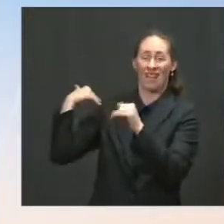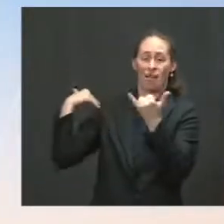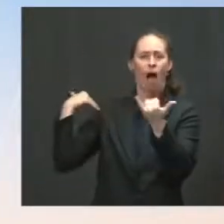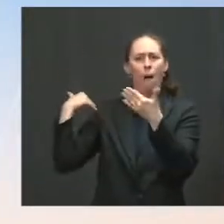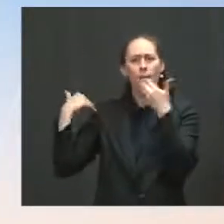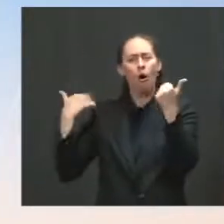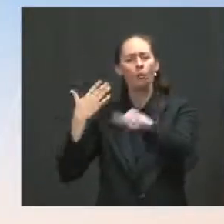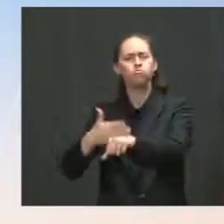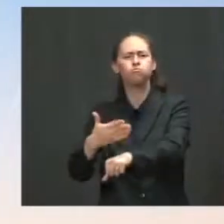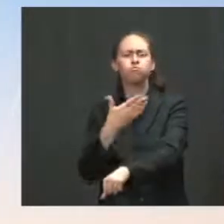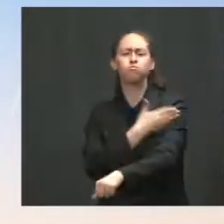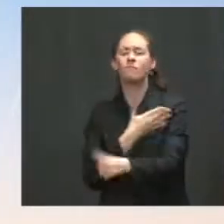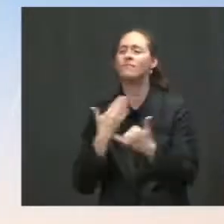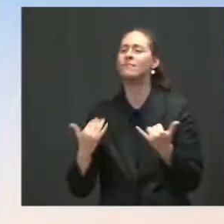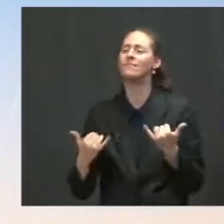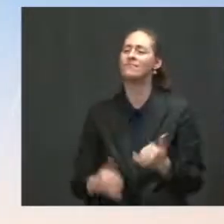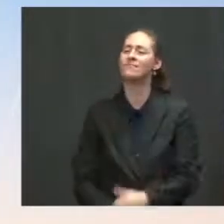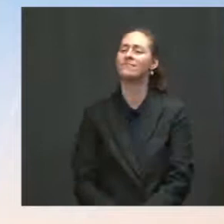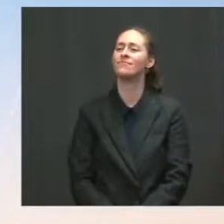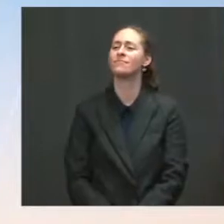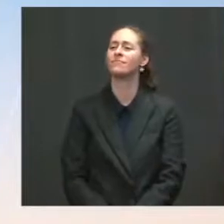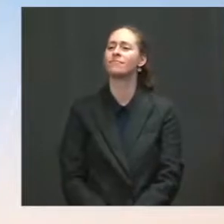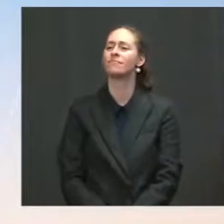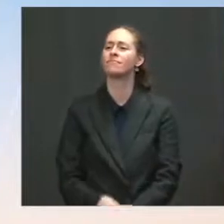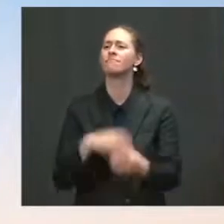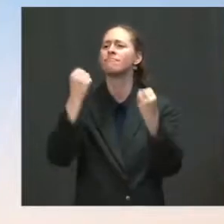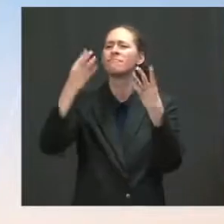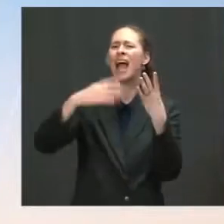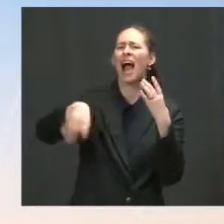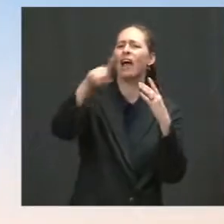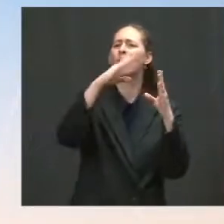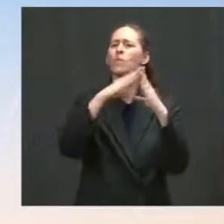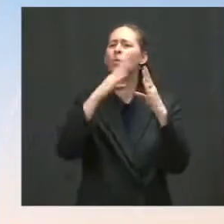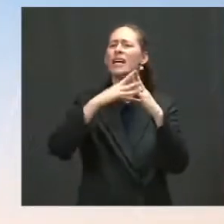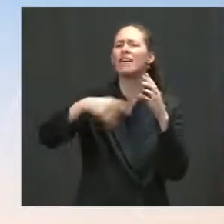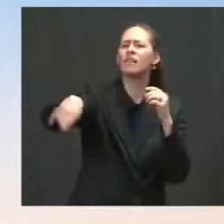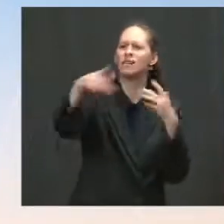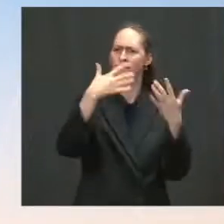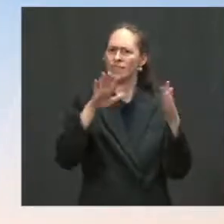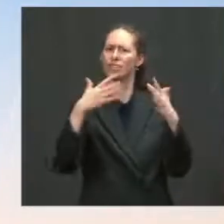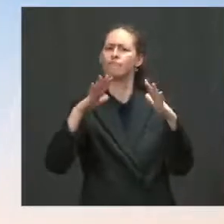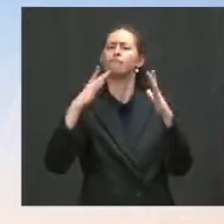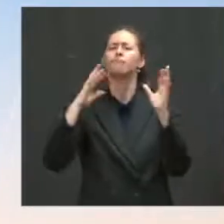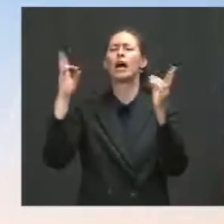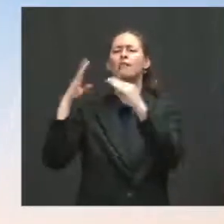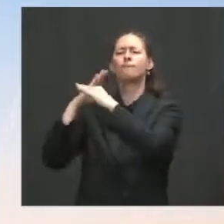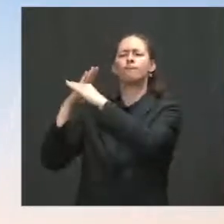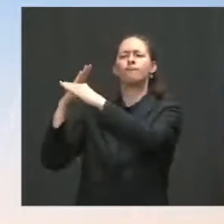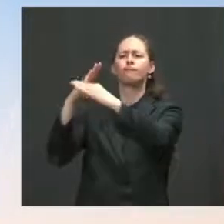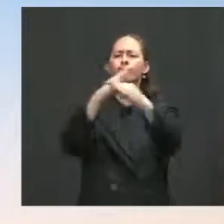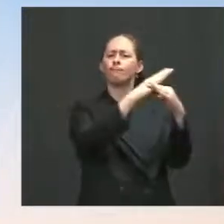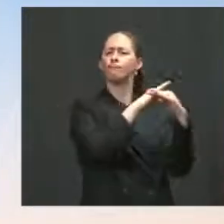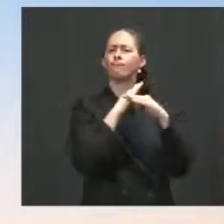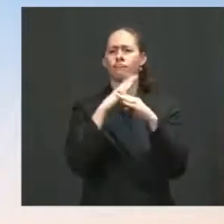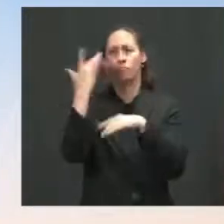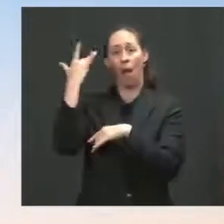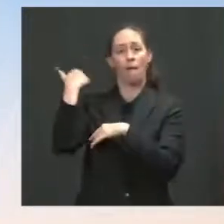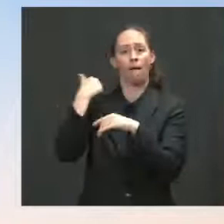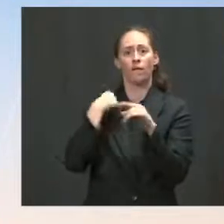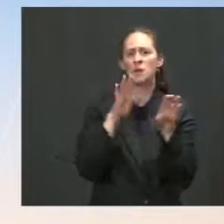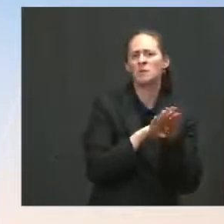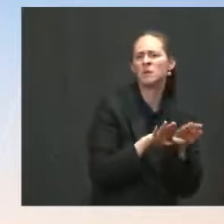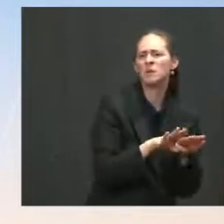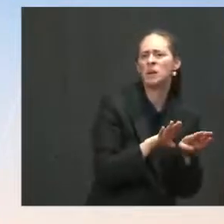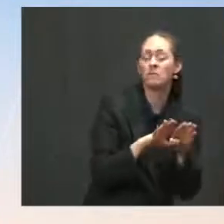of protection, and we're in a different place than we were when there was the period of lockdown. So it's a reflection of that. Go ahead, Katie. Thanks.